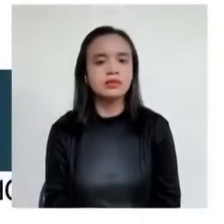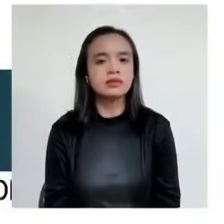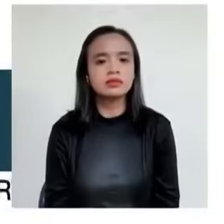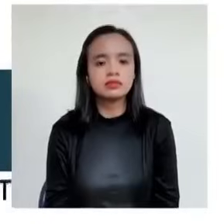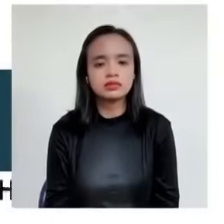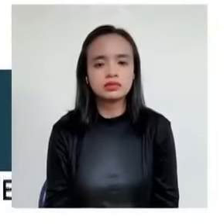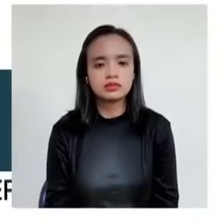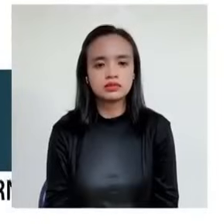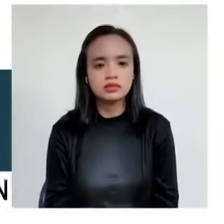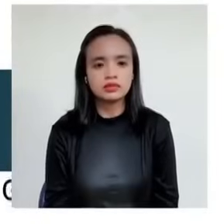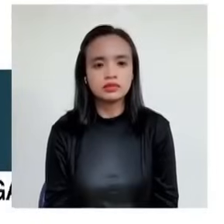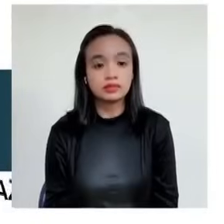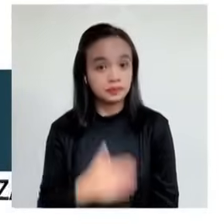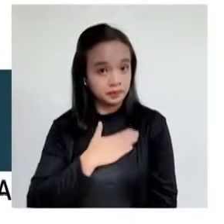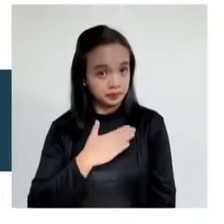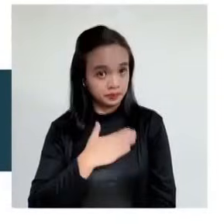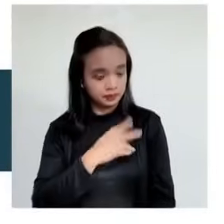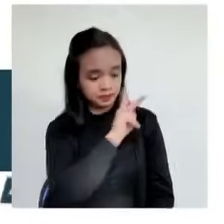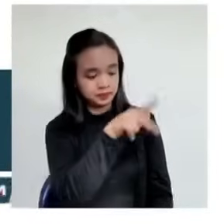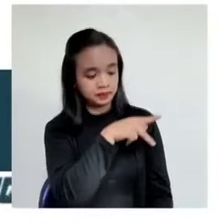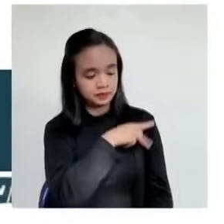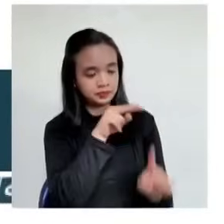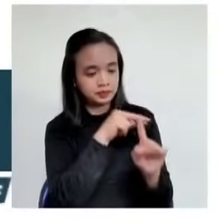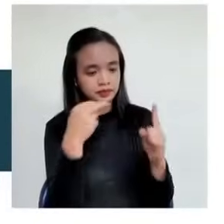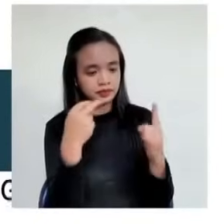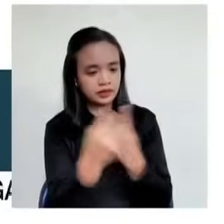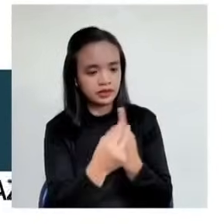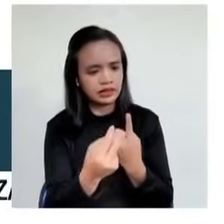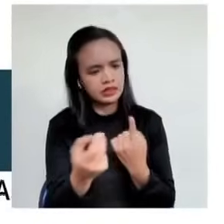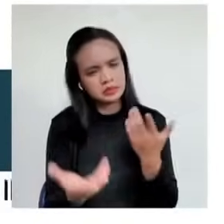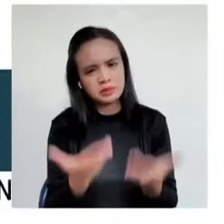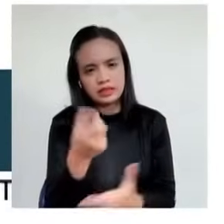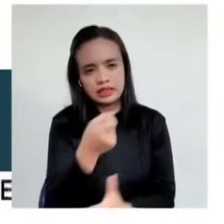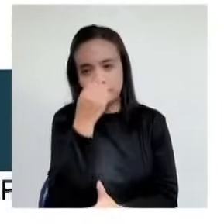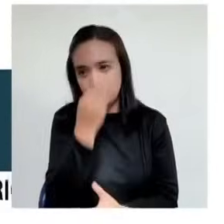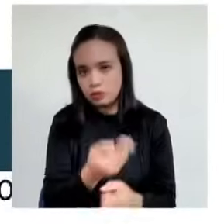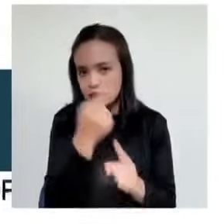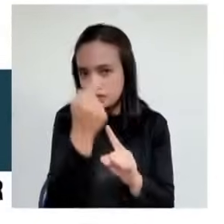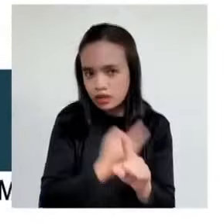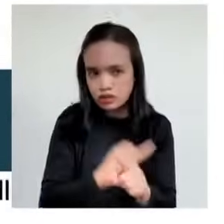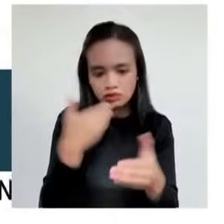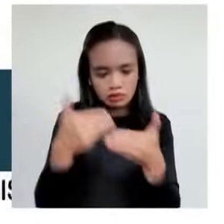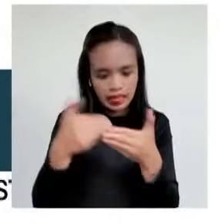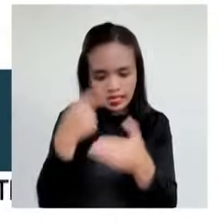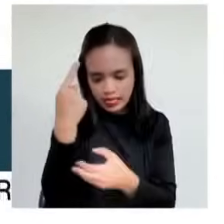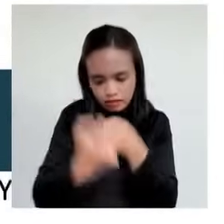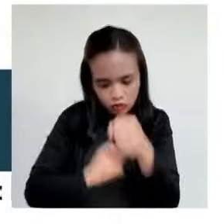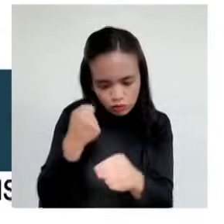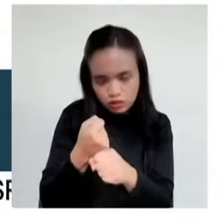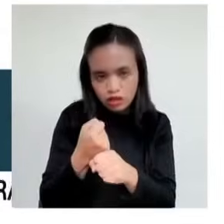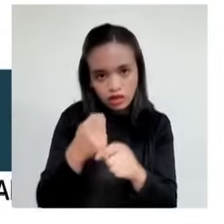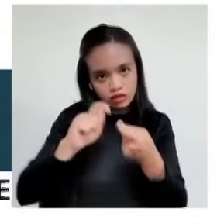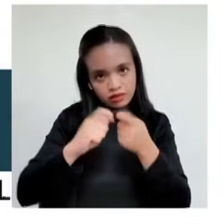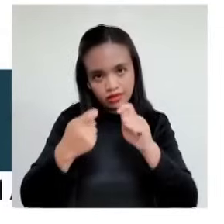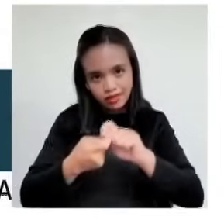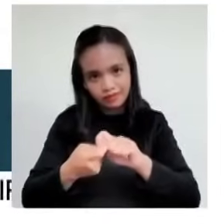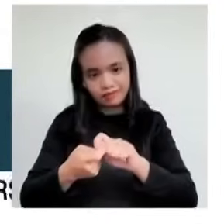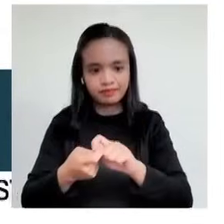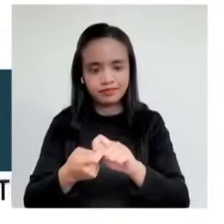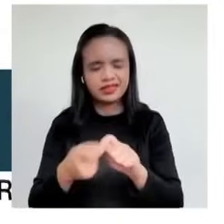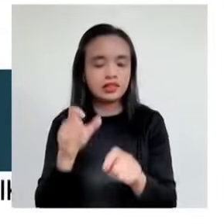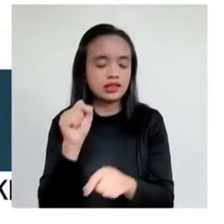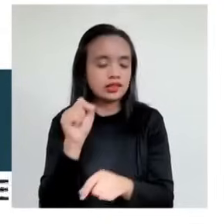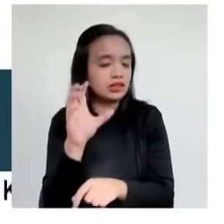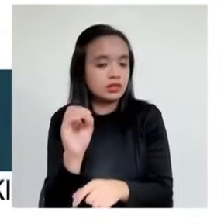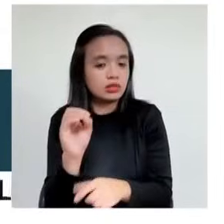My personal view, a matter of ilang buwan na lang o almost one year na lang ang term of office na natitira. So hindi